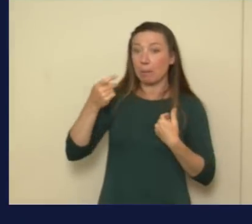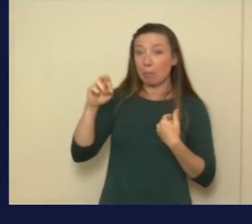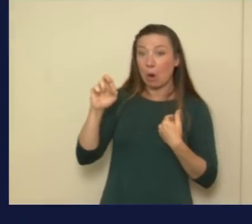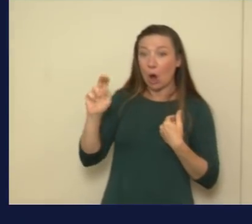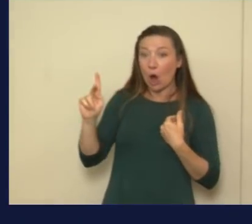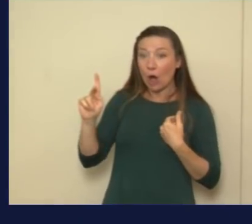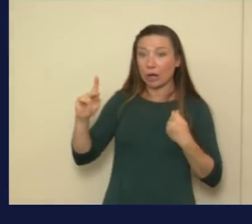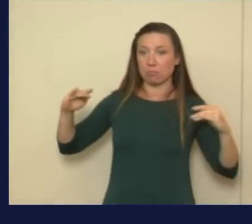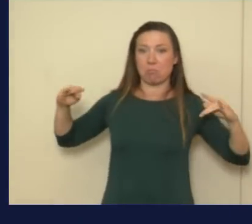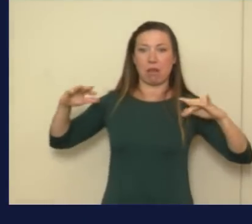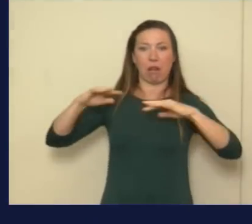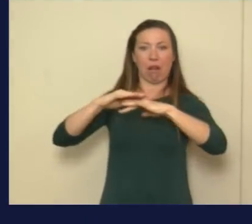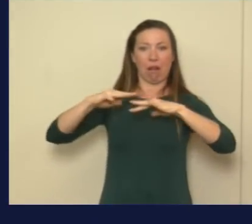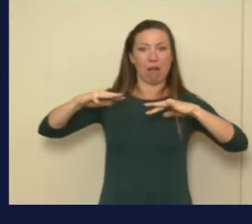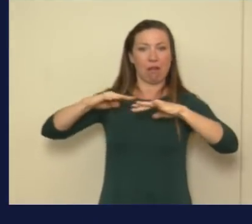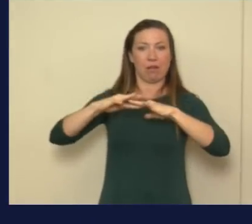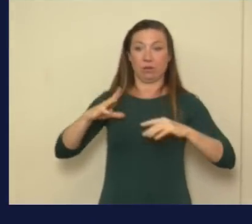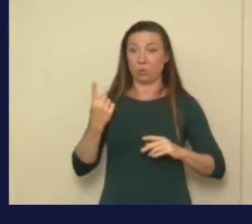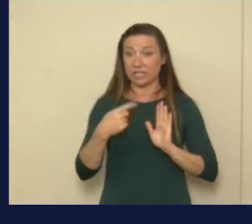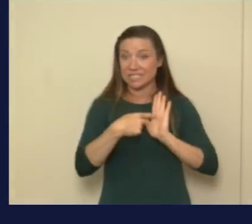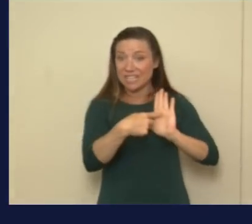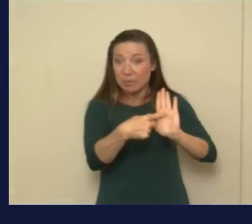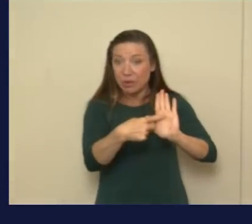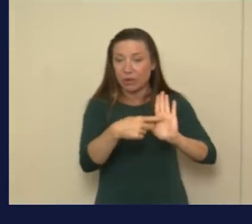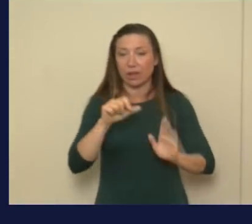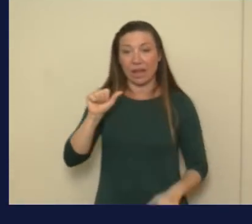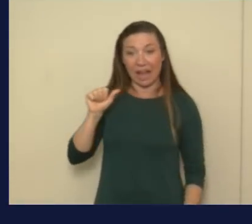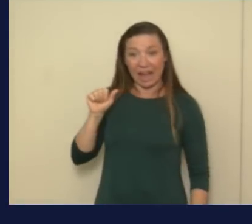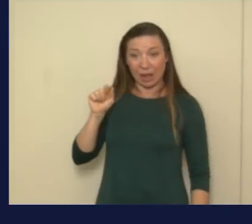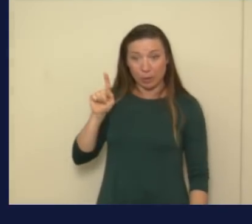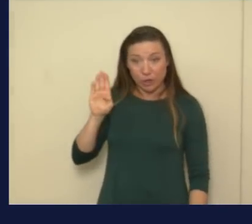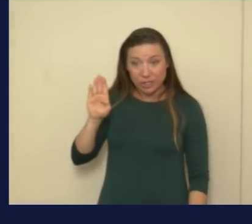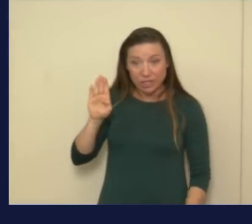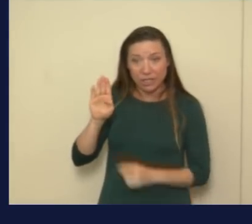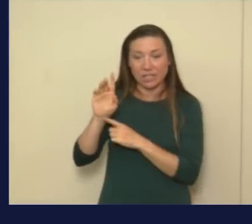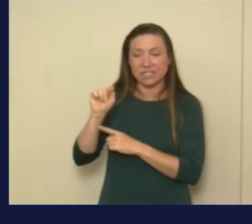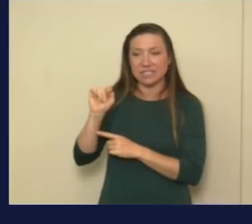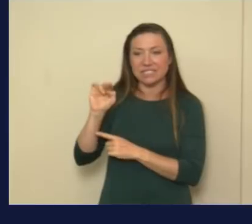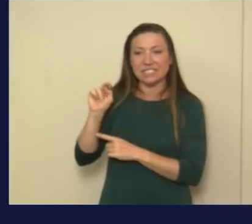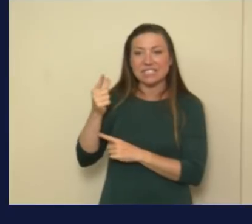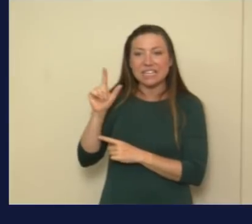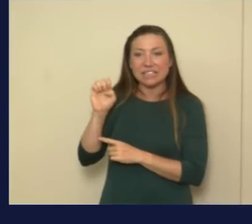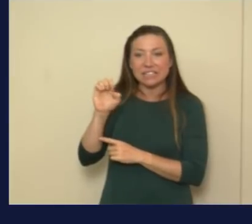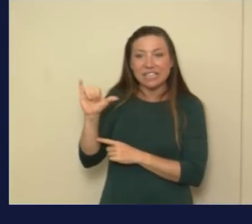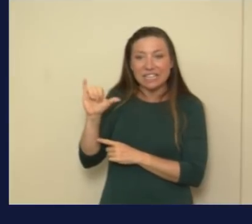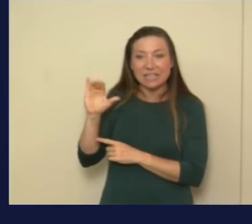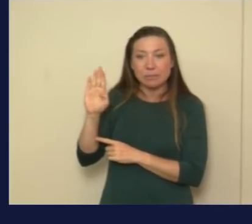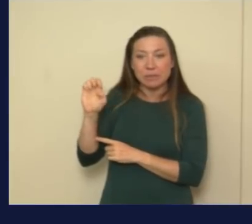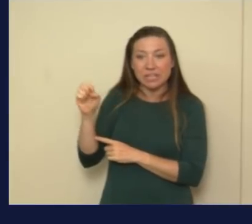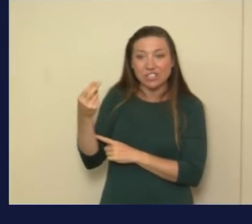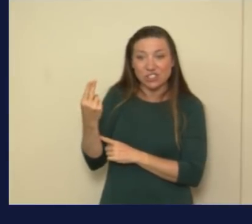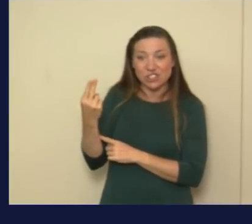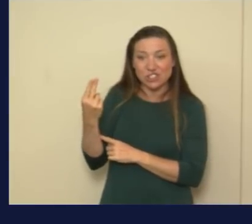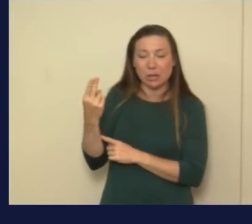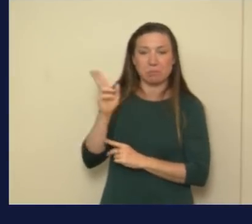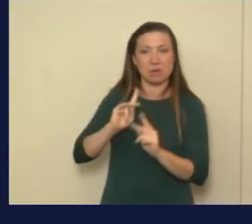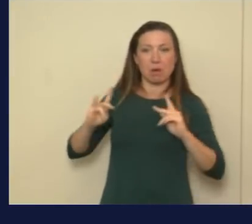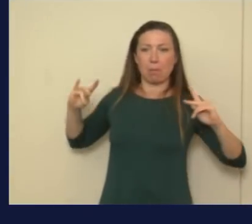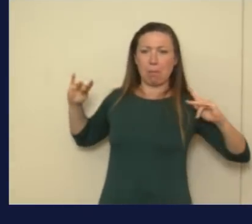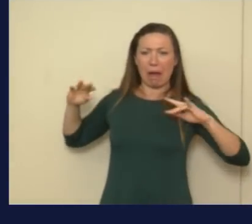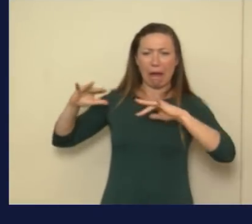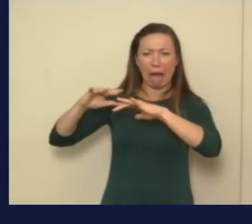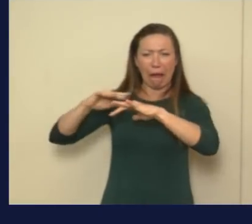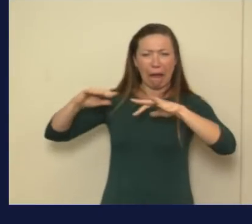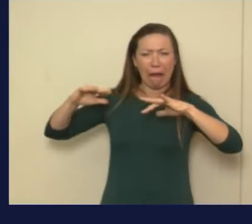Albuquerque, Tingley Beach, no masks, people coming into contact with each other. I get it. I have